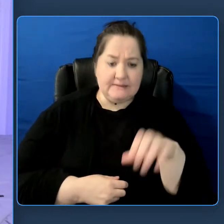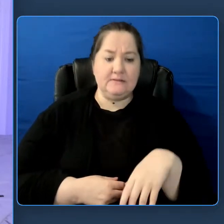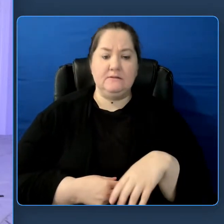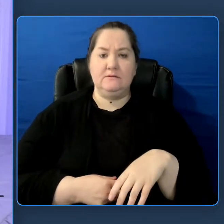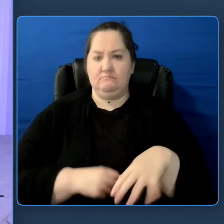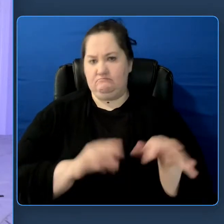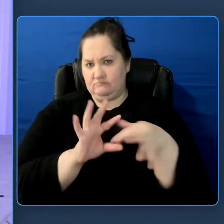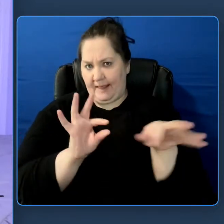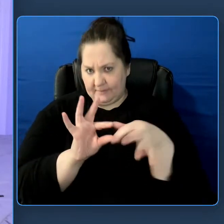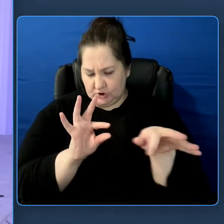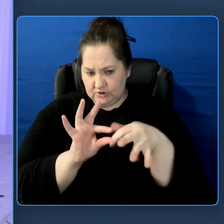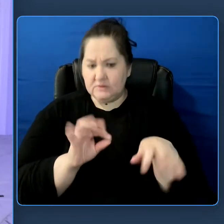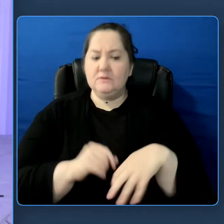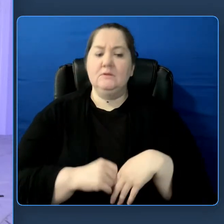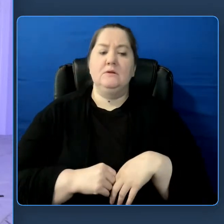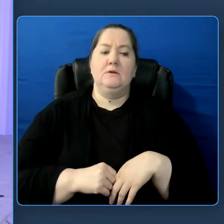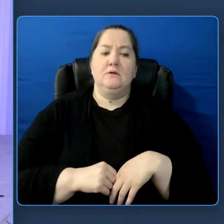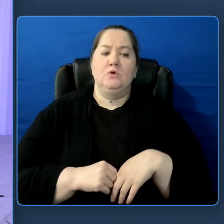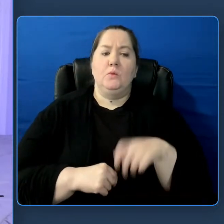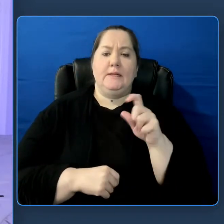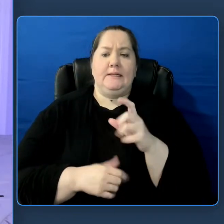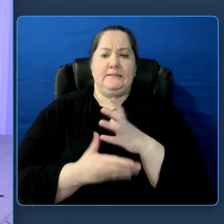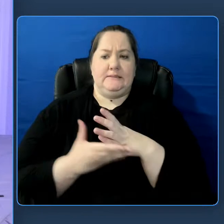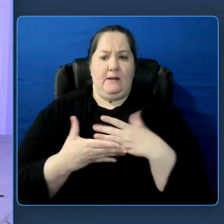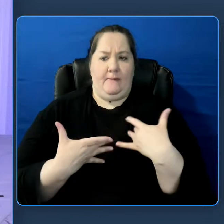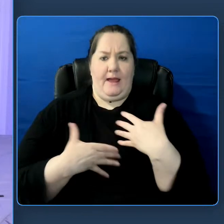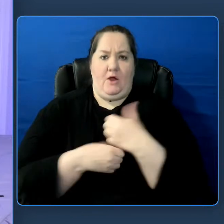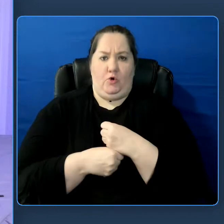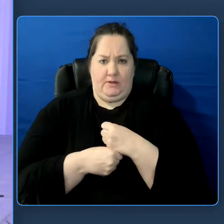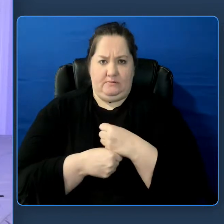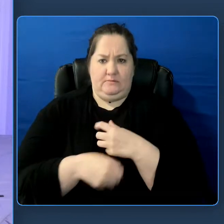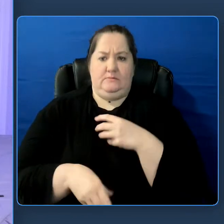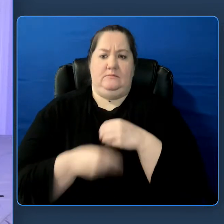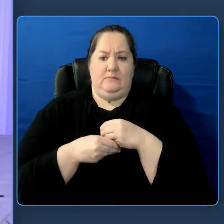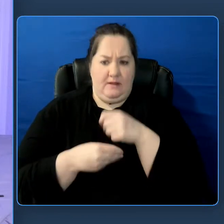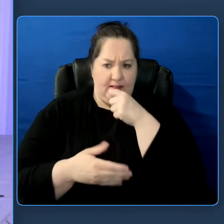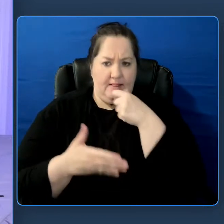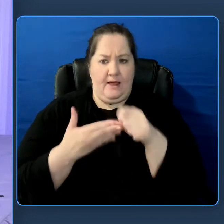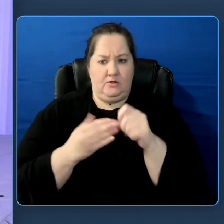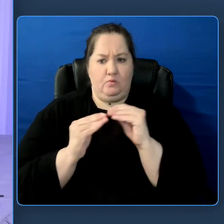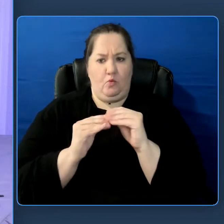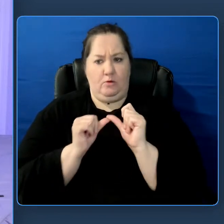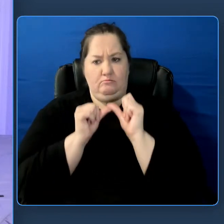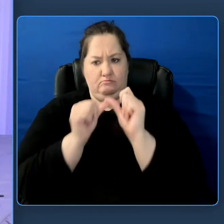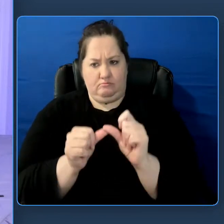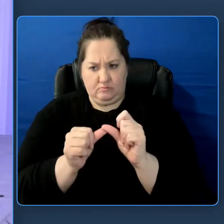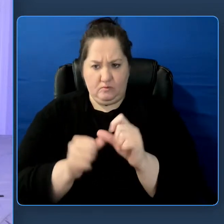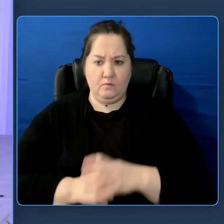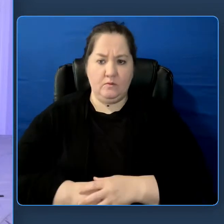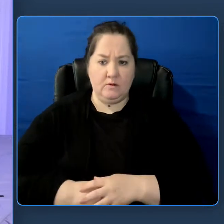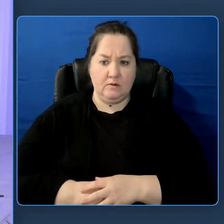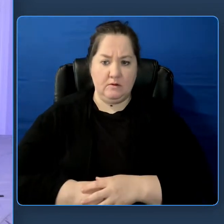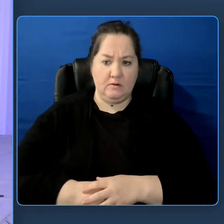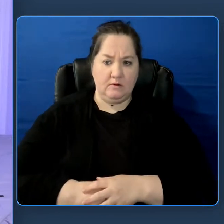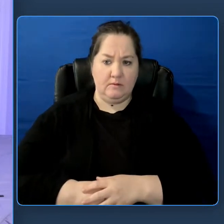closed captioning. So we need to get some of these acronyms and letters more permanent, I think.